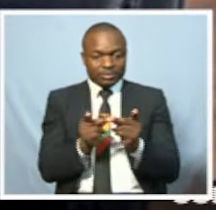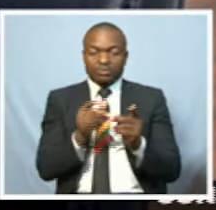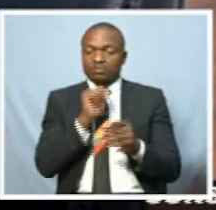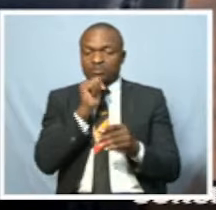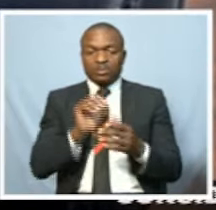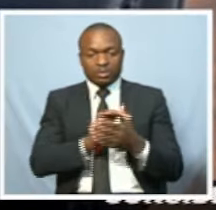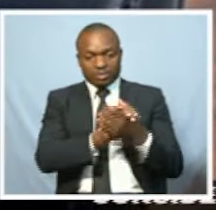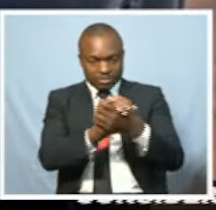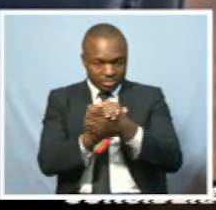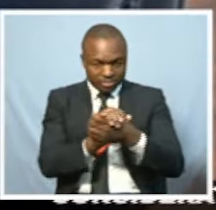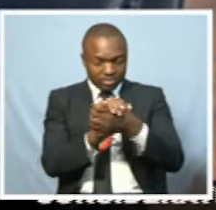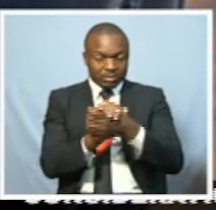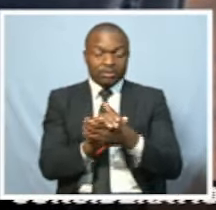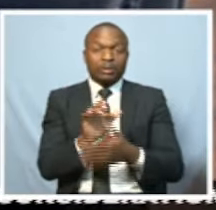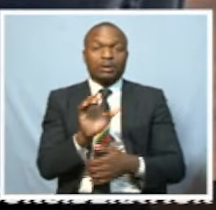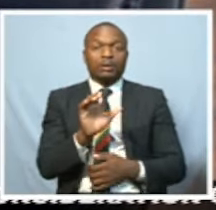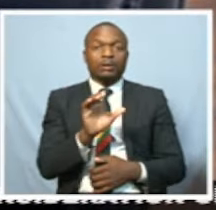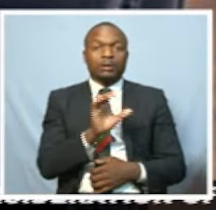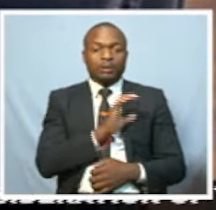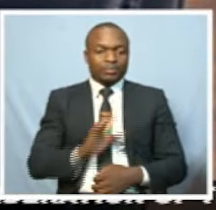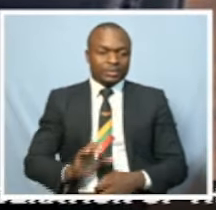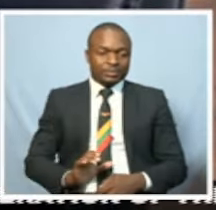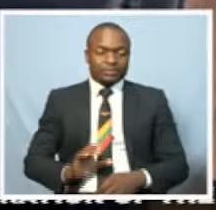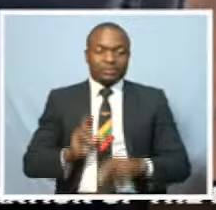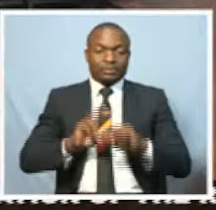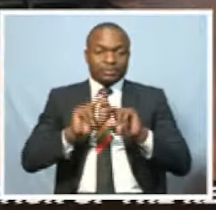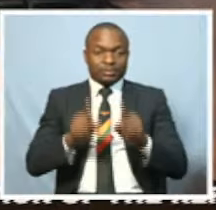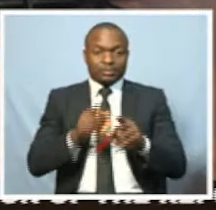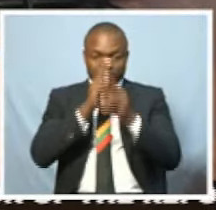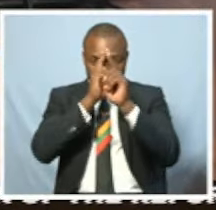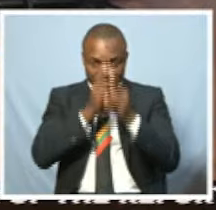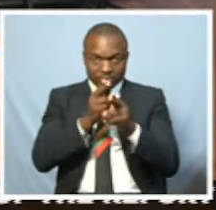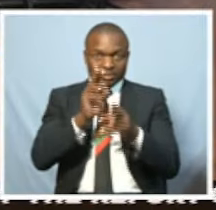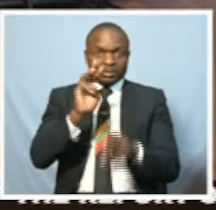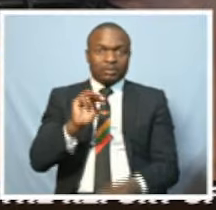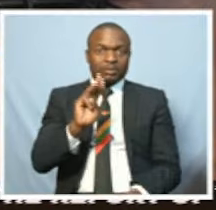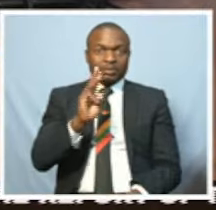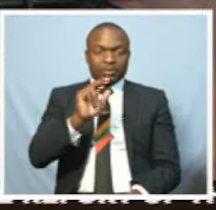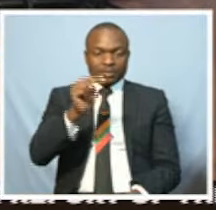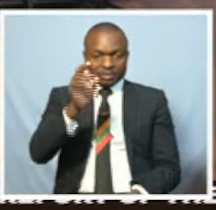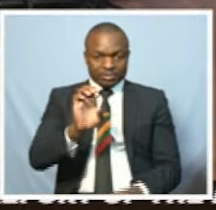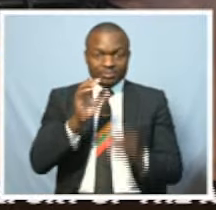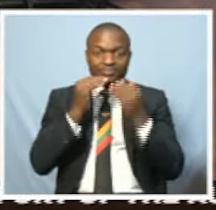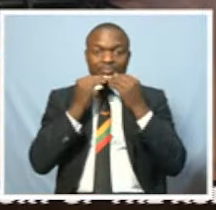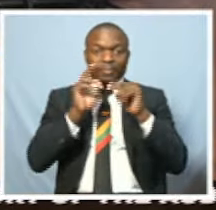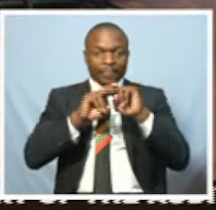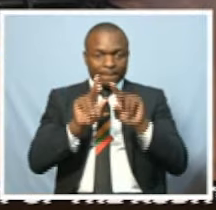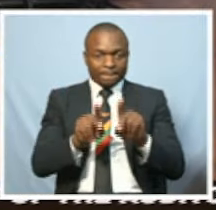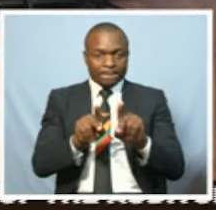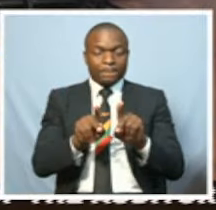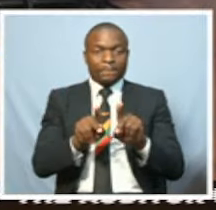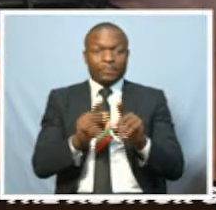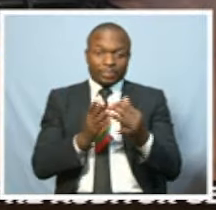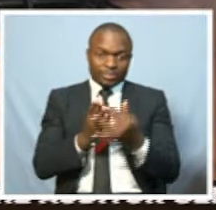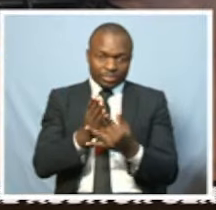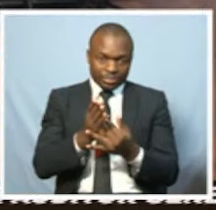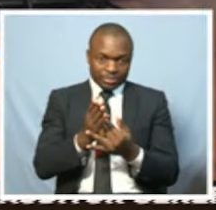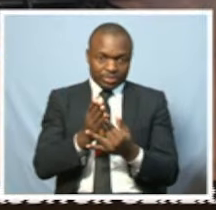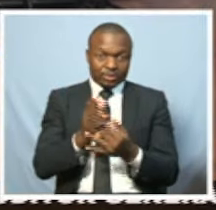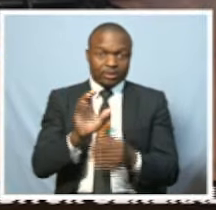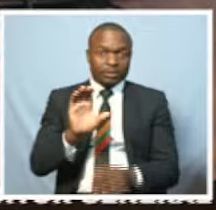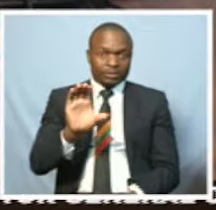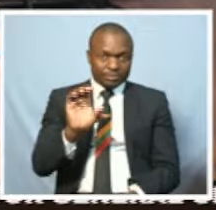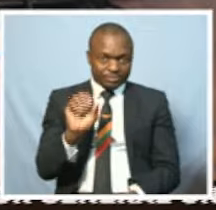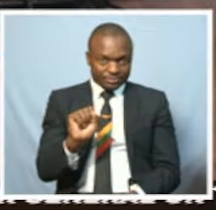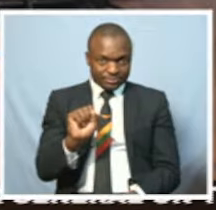a cooperating contractor, Chair. Honorable Mwini. Thank you very much, Chair. Through the